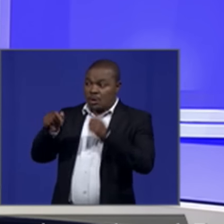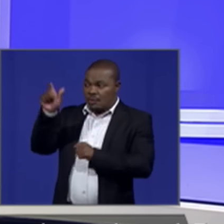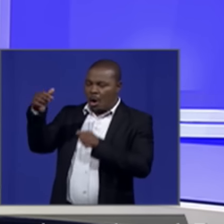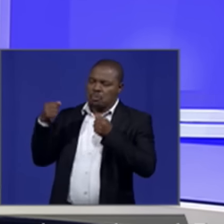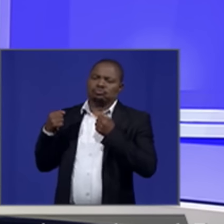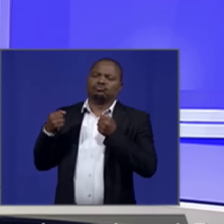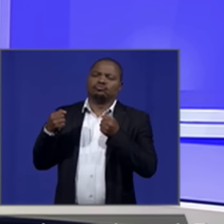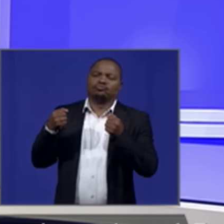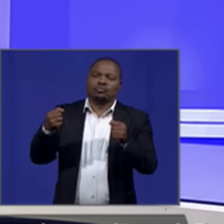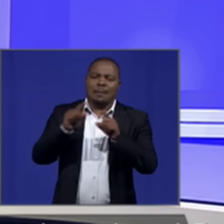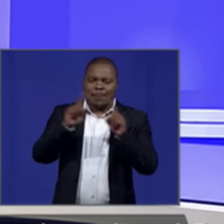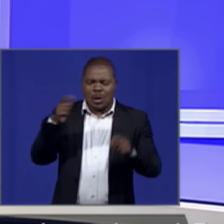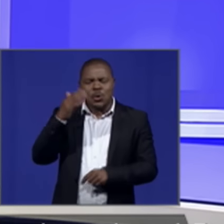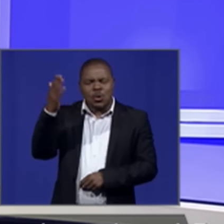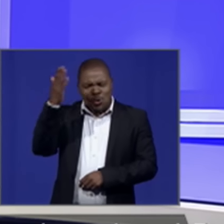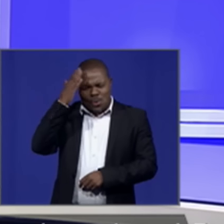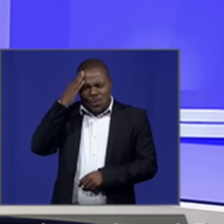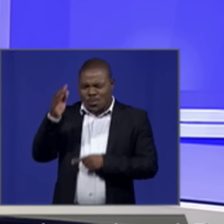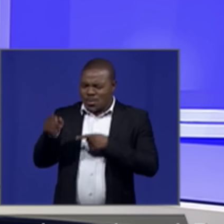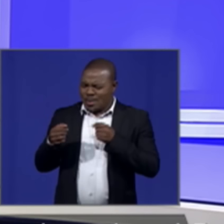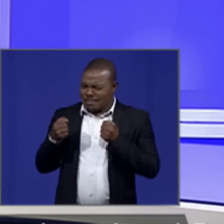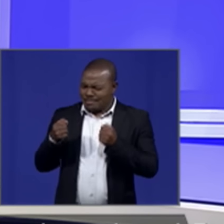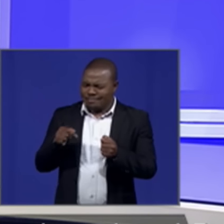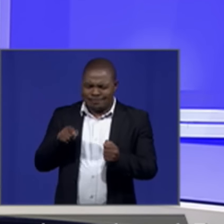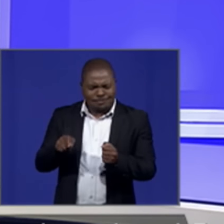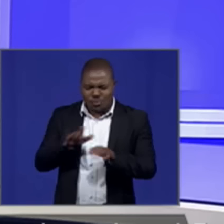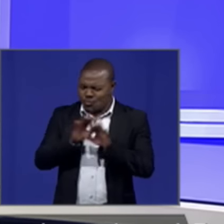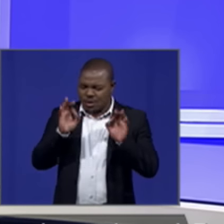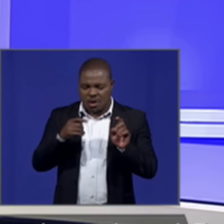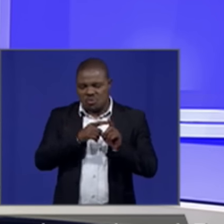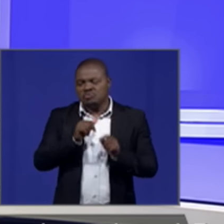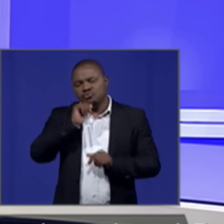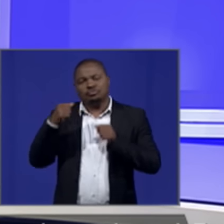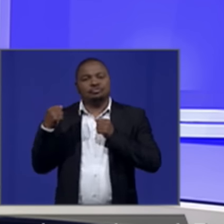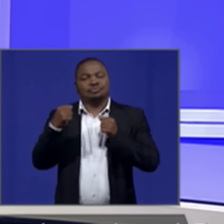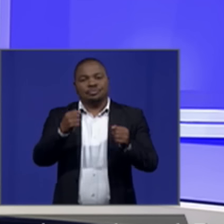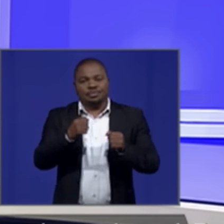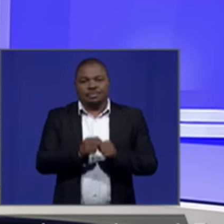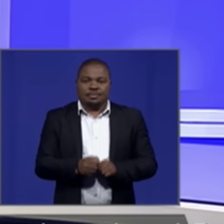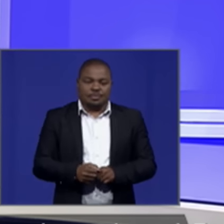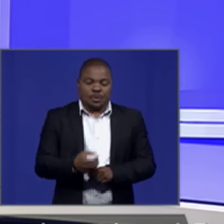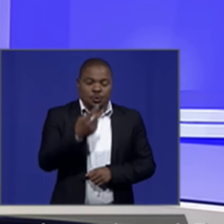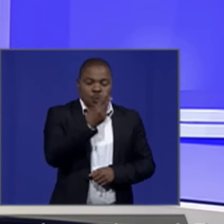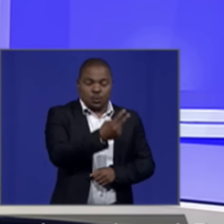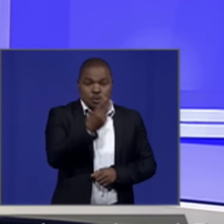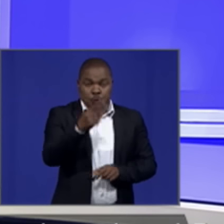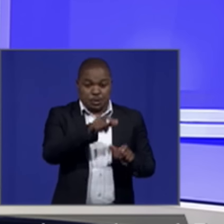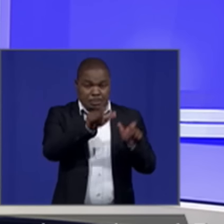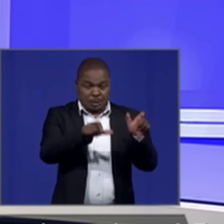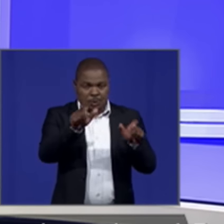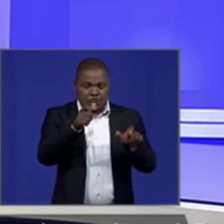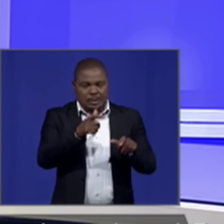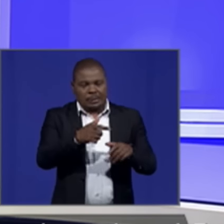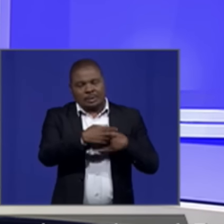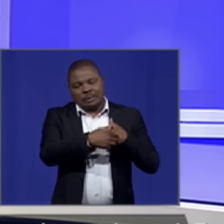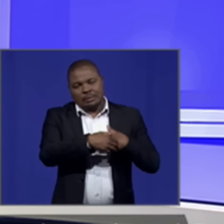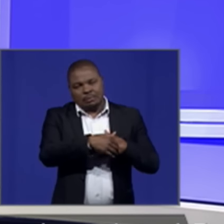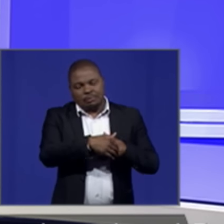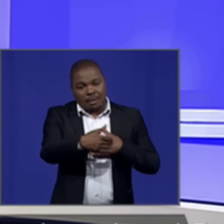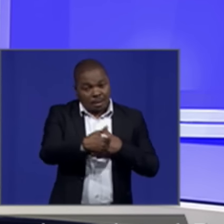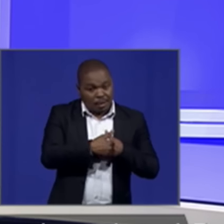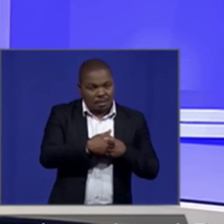ne ya sa itse fa bese ya gagwe e ne sa siamela tsela bapagami ba ka nna 22 ba roletse kwa maokelong a farologaneng